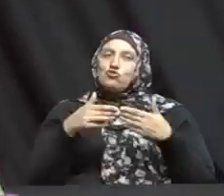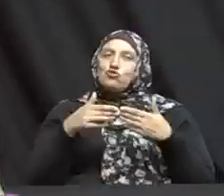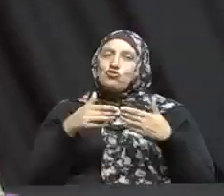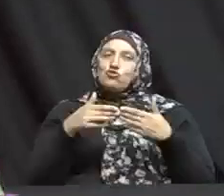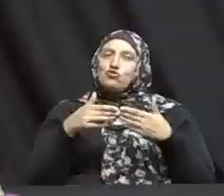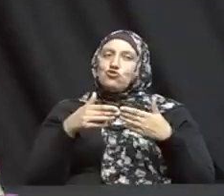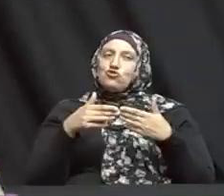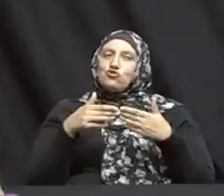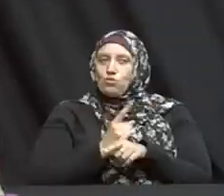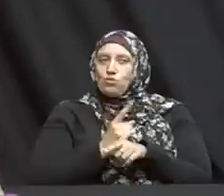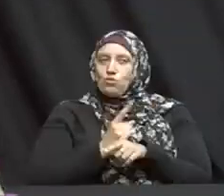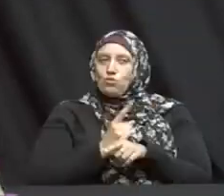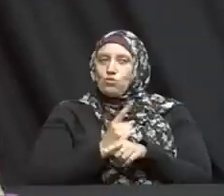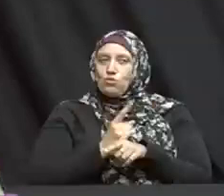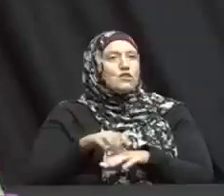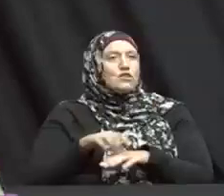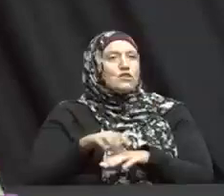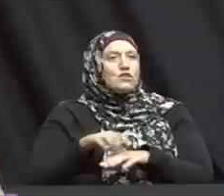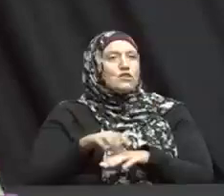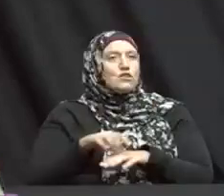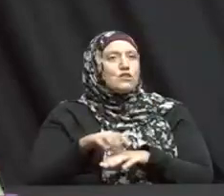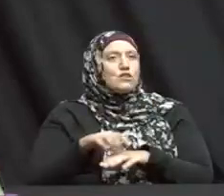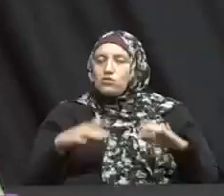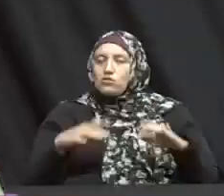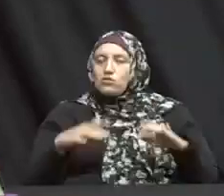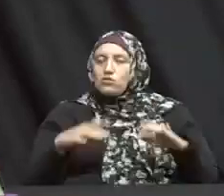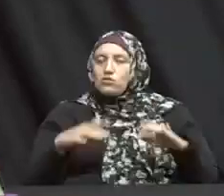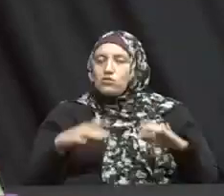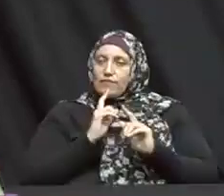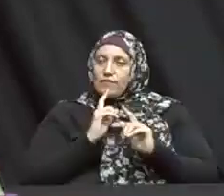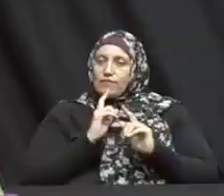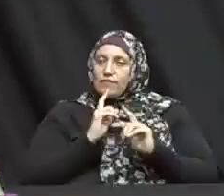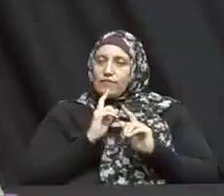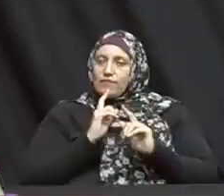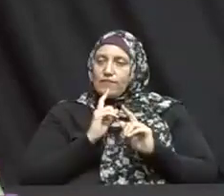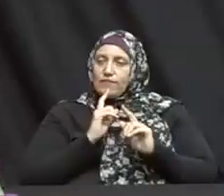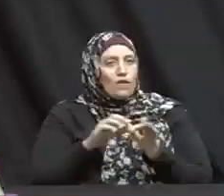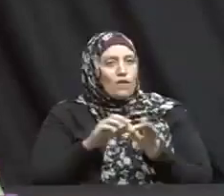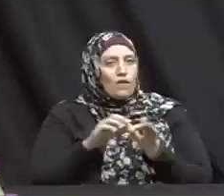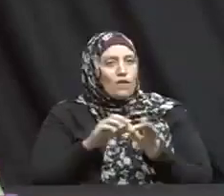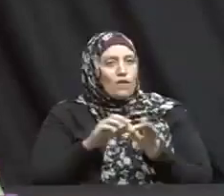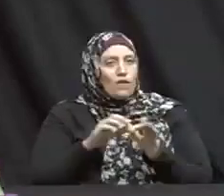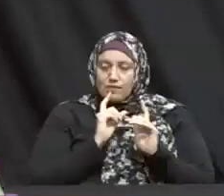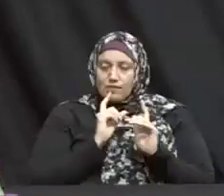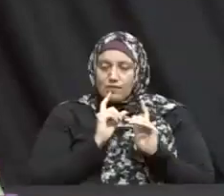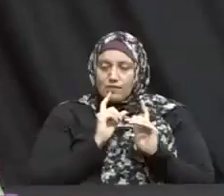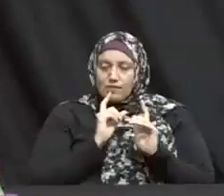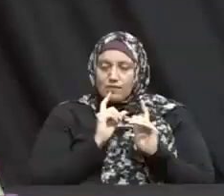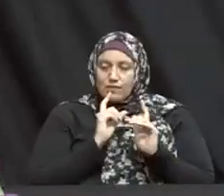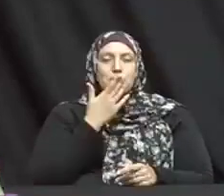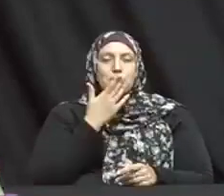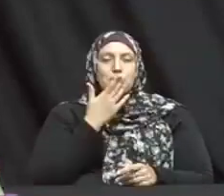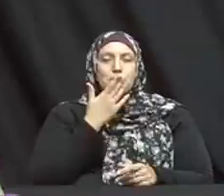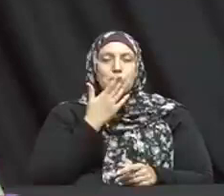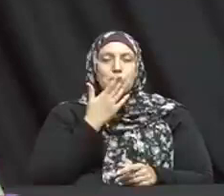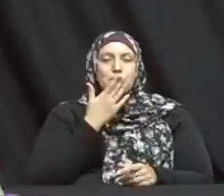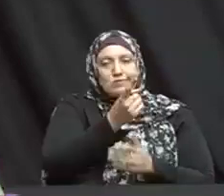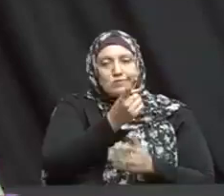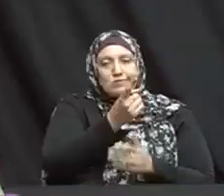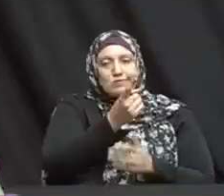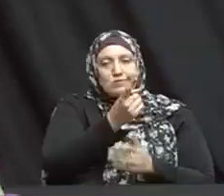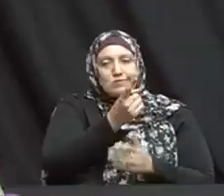And we would encourage you to seek your own advice, your own independent advice, whether from our panelists,